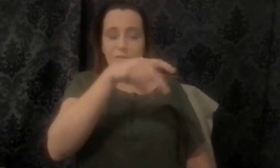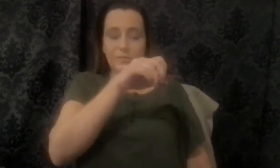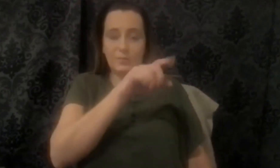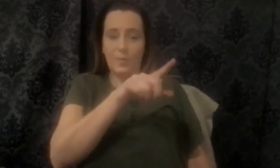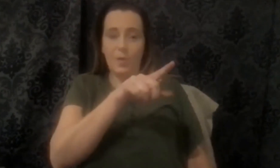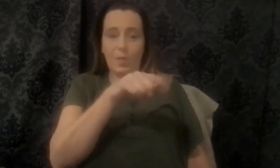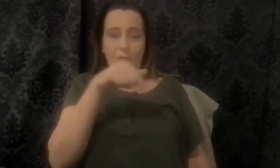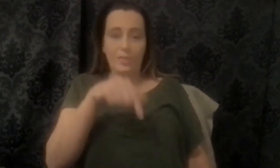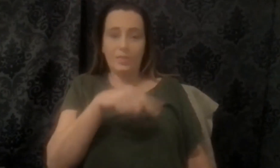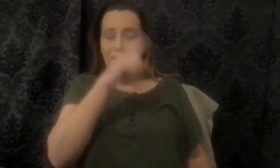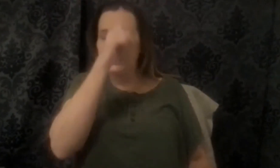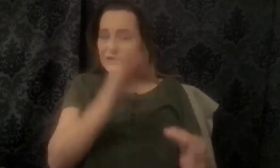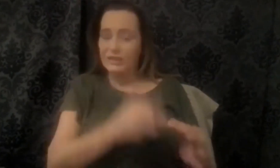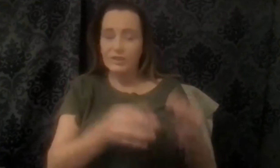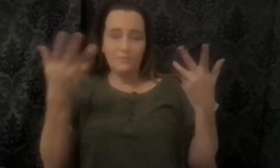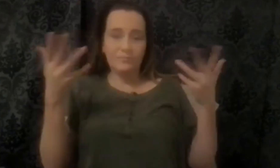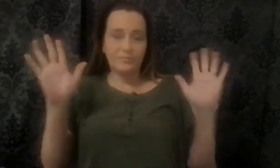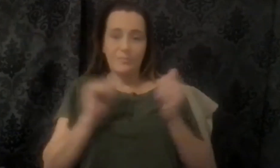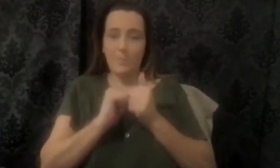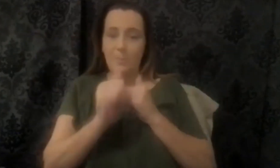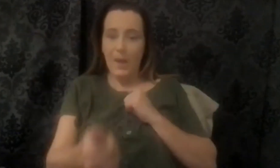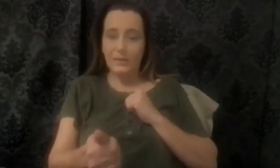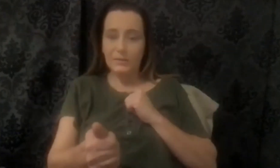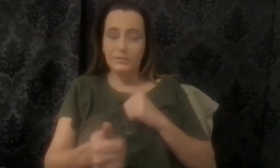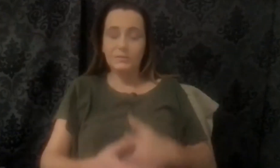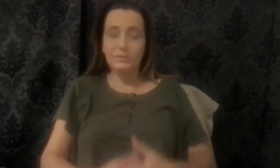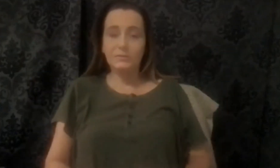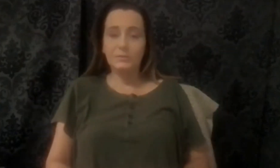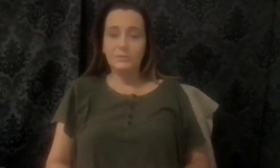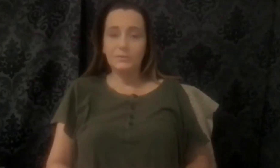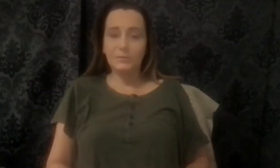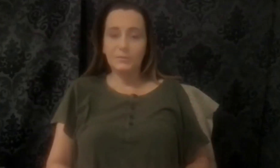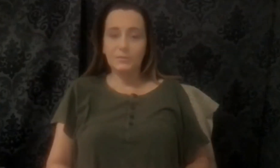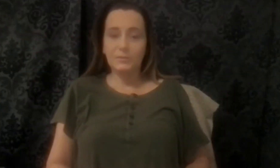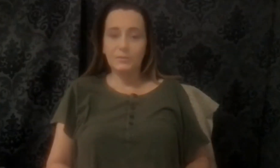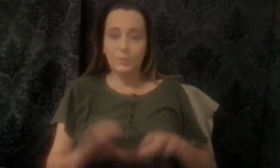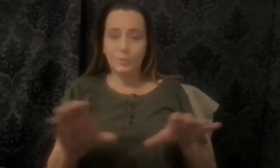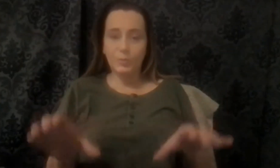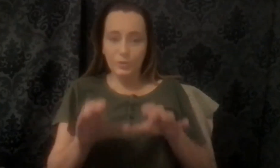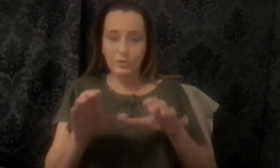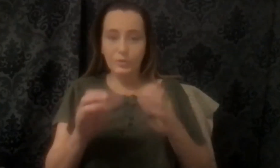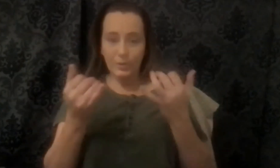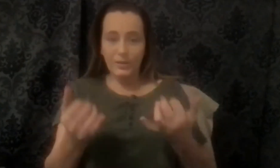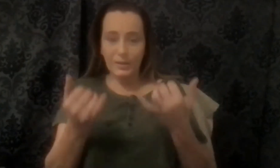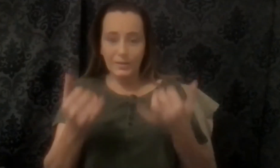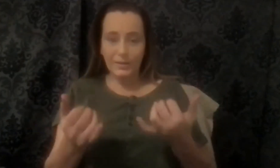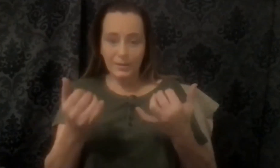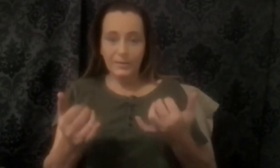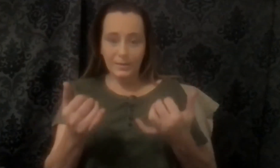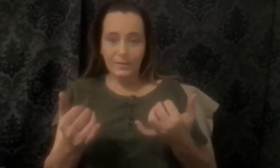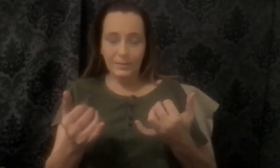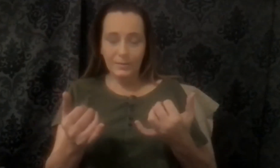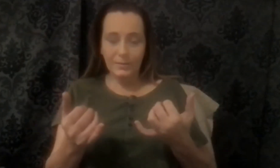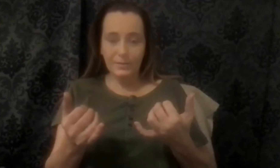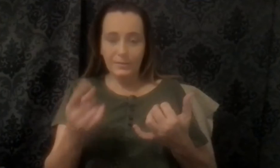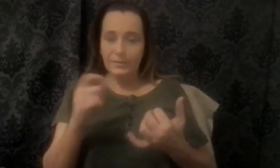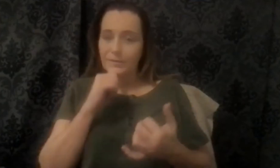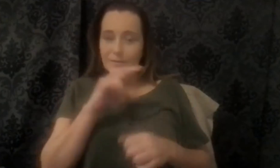is passed now. You know, I mean, we're in the middle of this. We're doing the interim car cats. This is not a